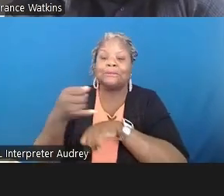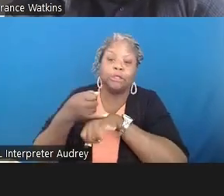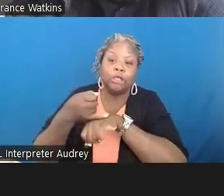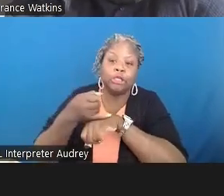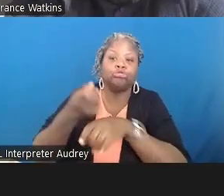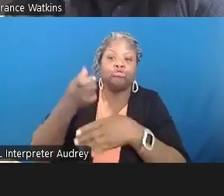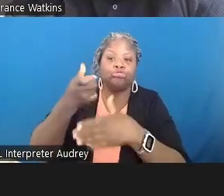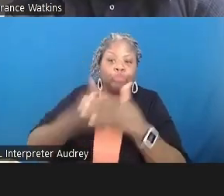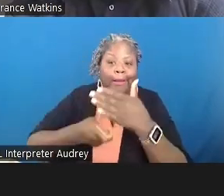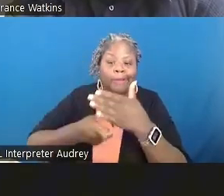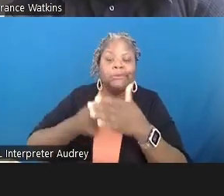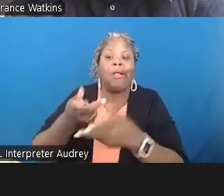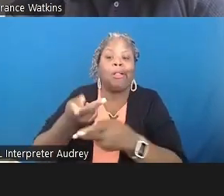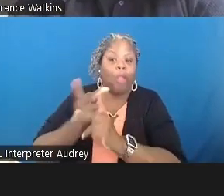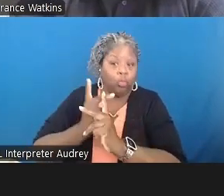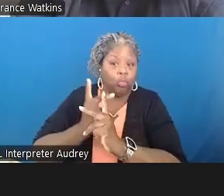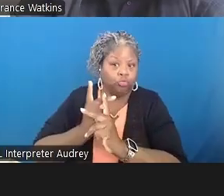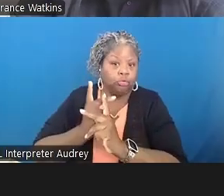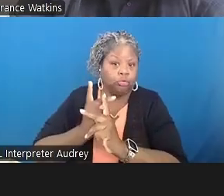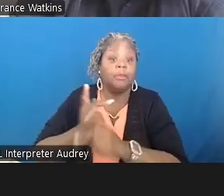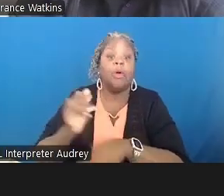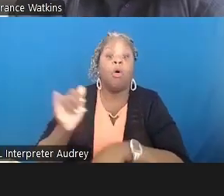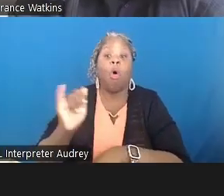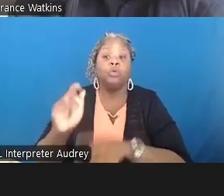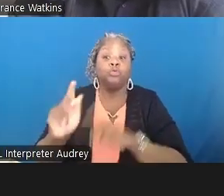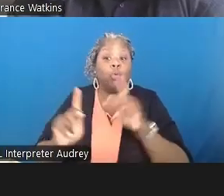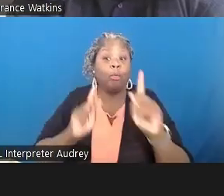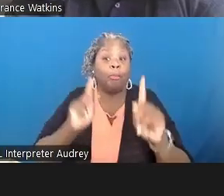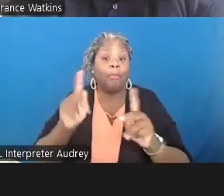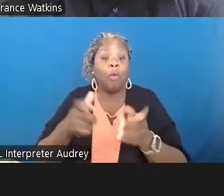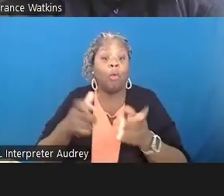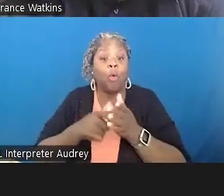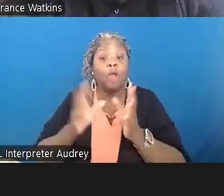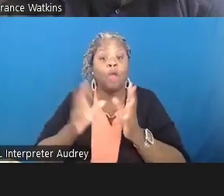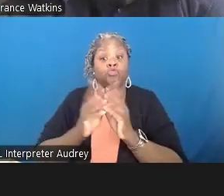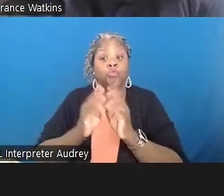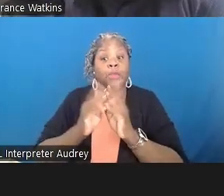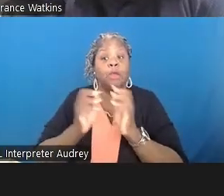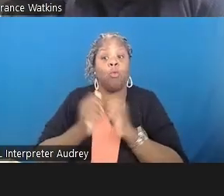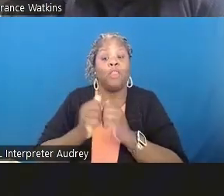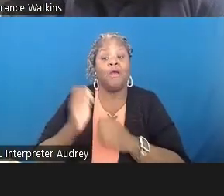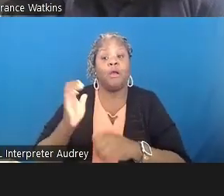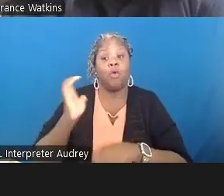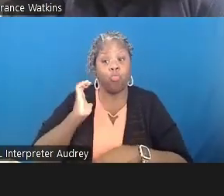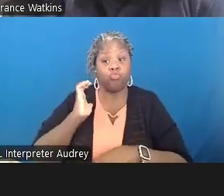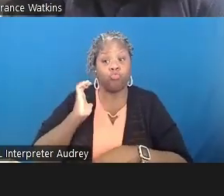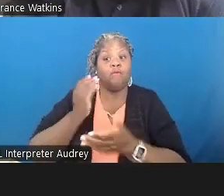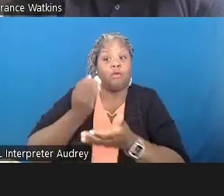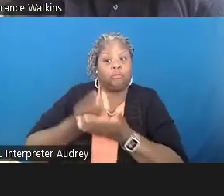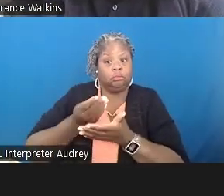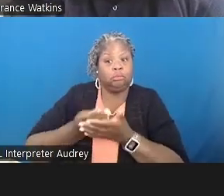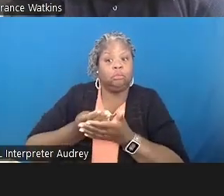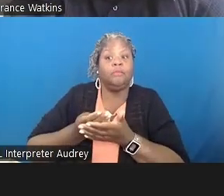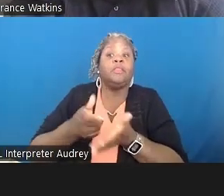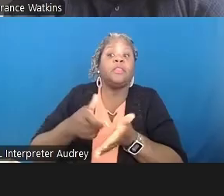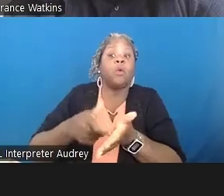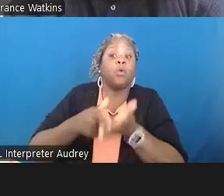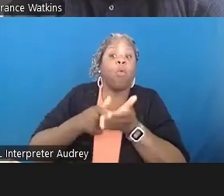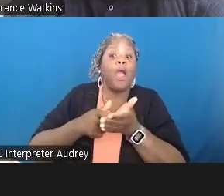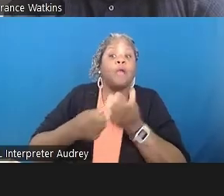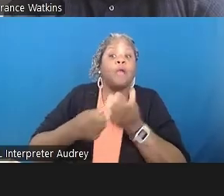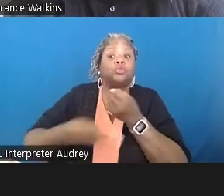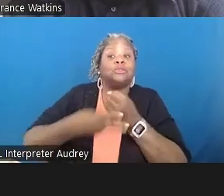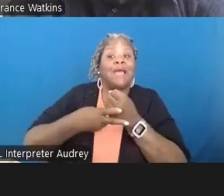loans. Additionally, participants are required to meet with a financial coach. They are required to save 10% of